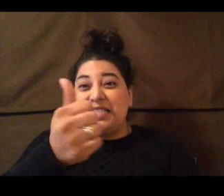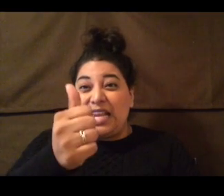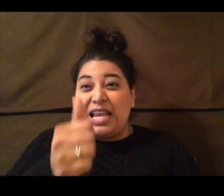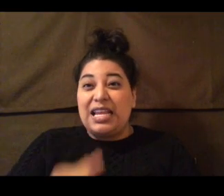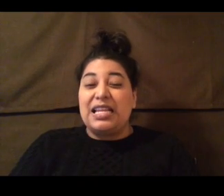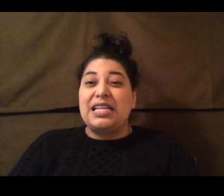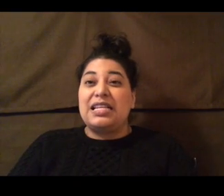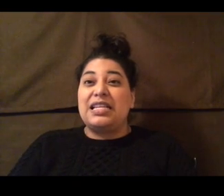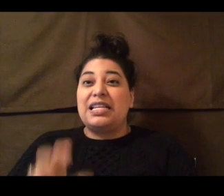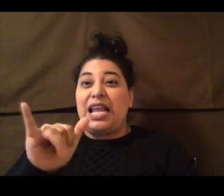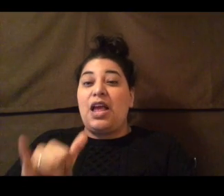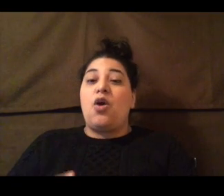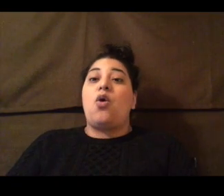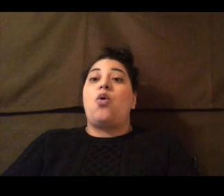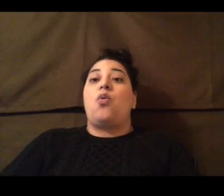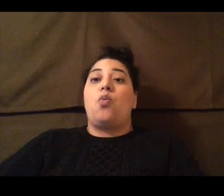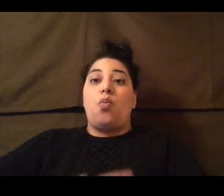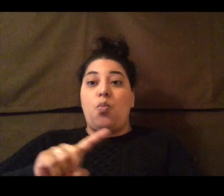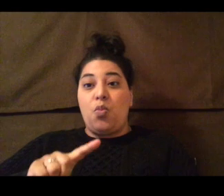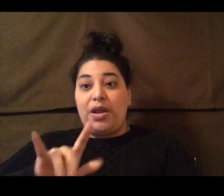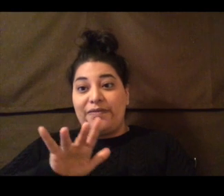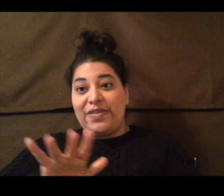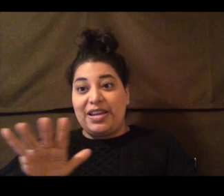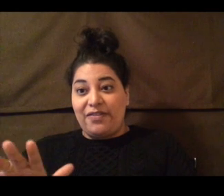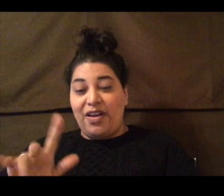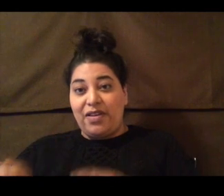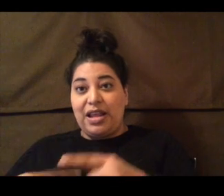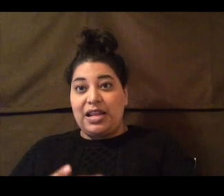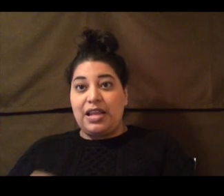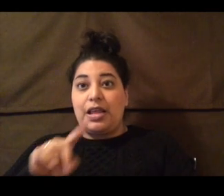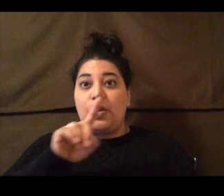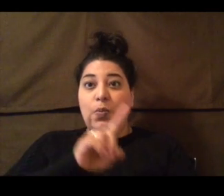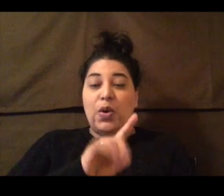1:55. And then if I do 1:55 plus 5 minutes,